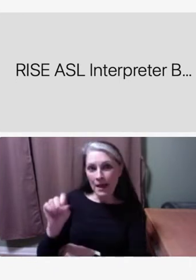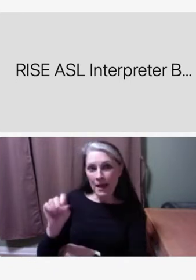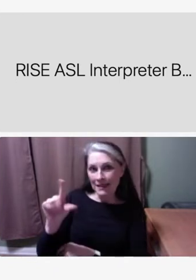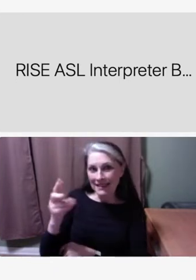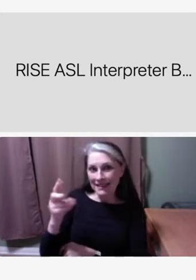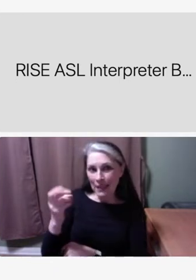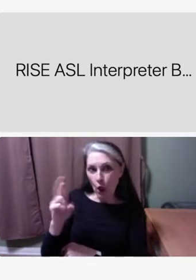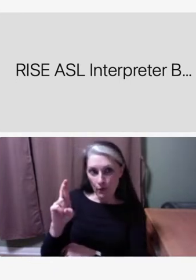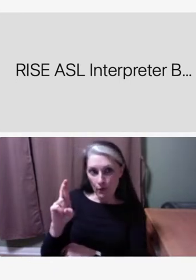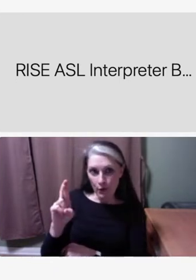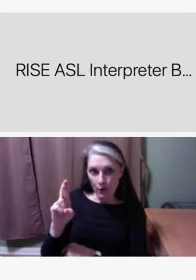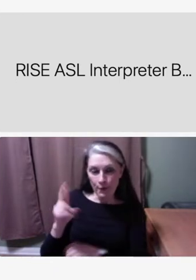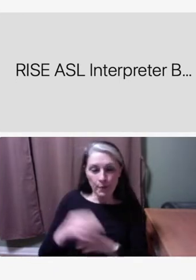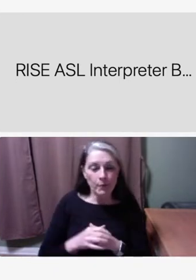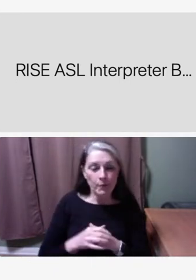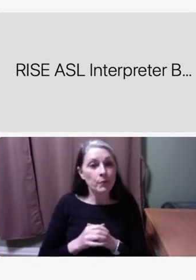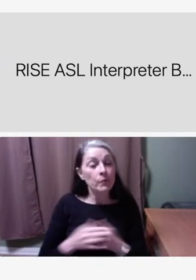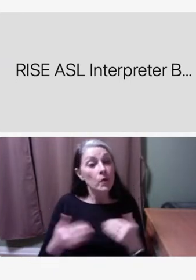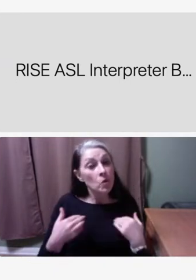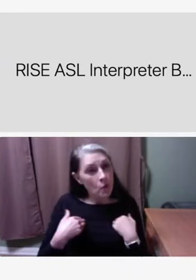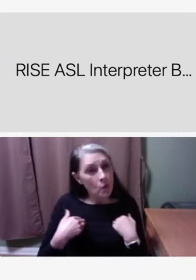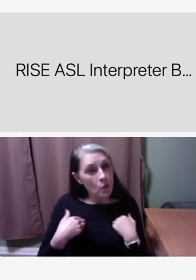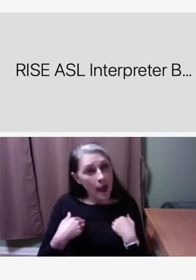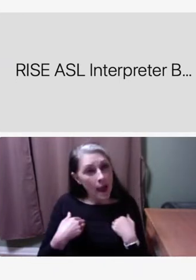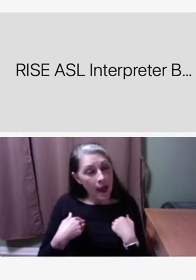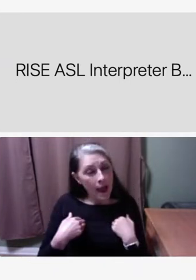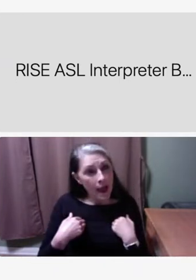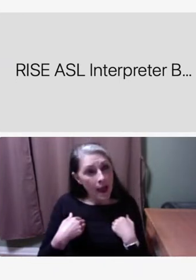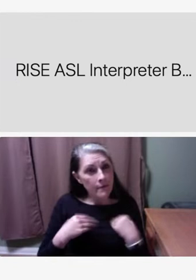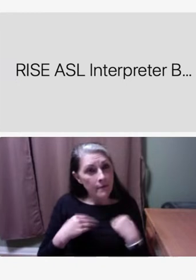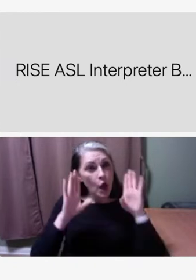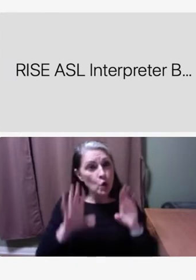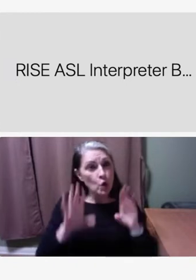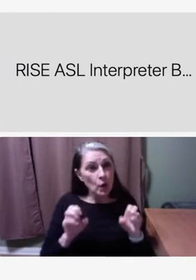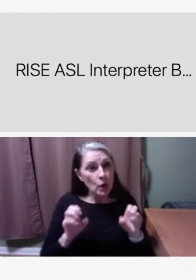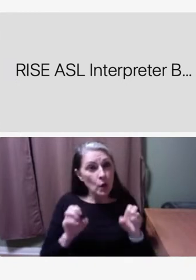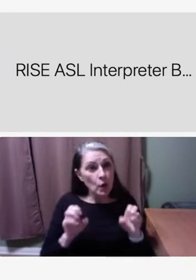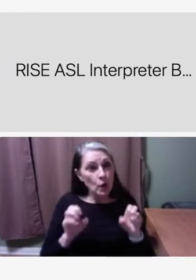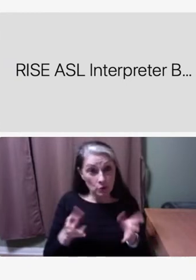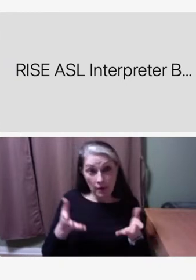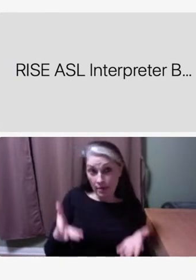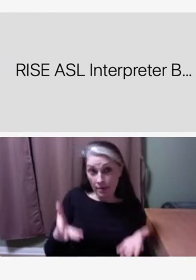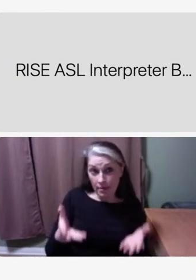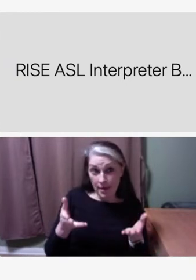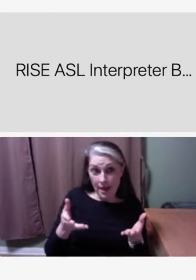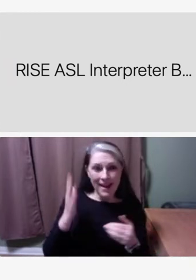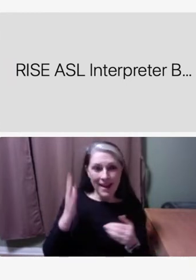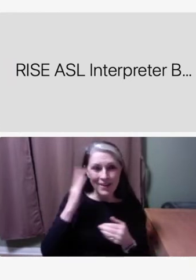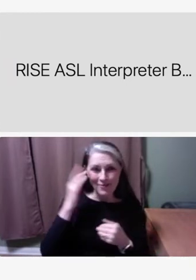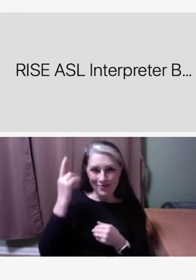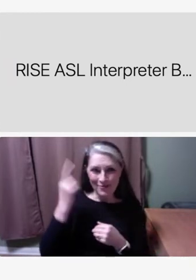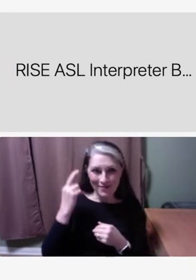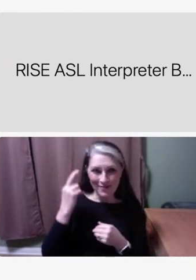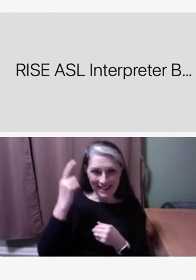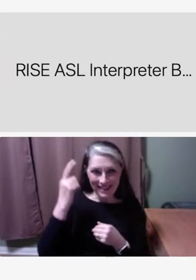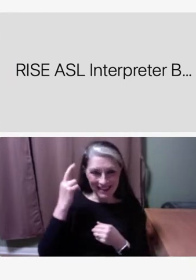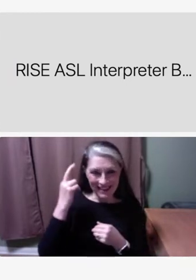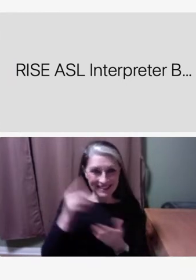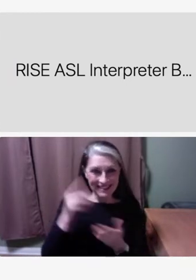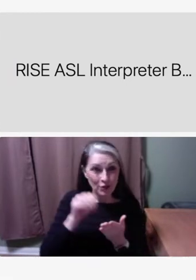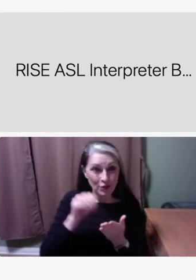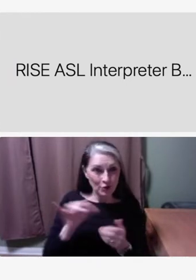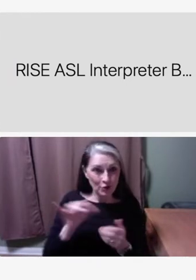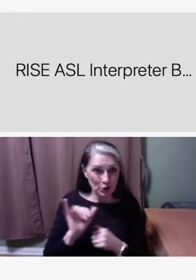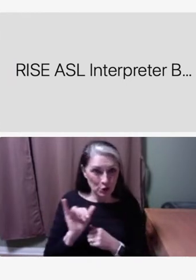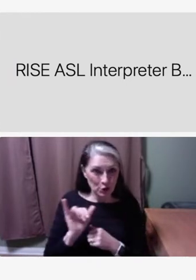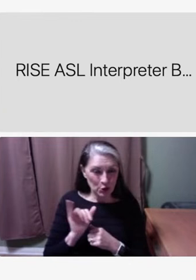You have a really great opportunity there, and I know you realize it, and I know your students do. You have a great principal and